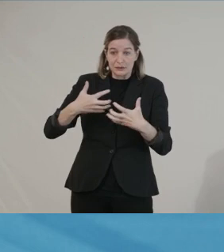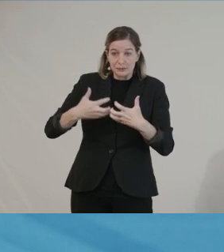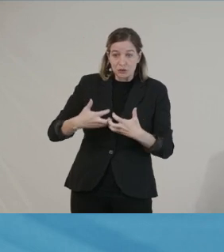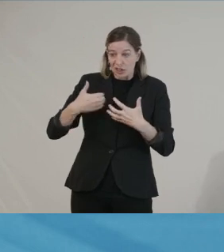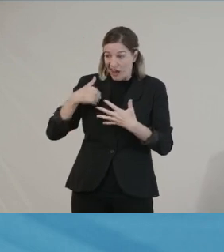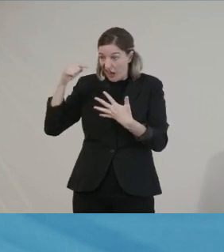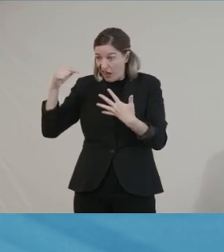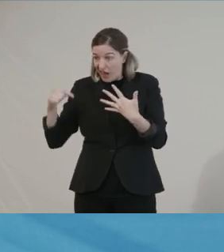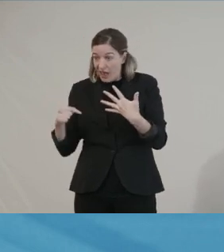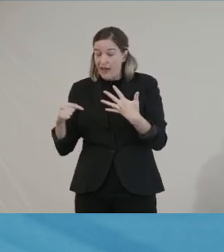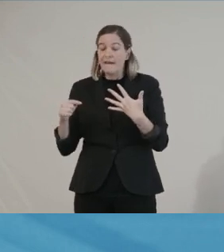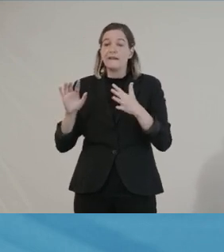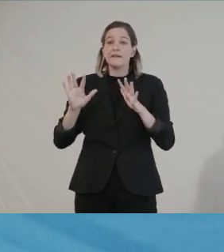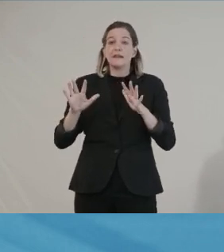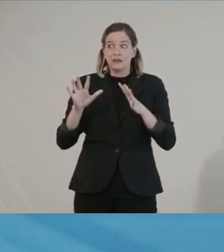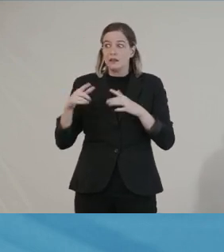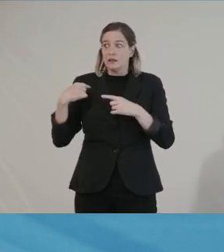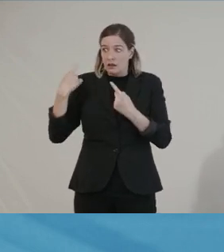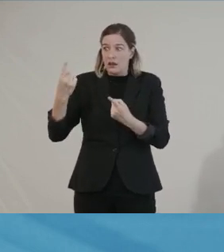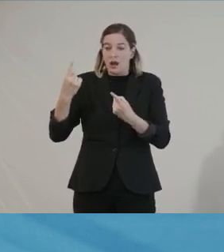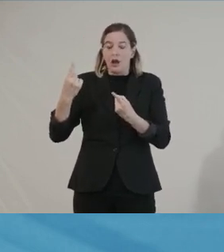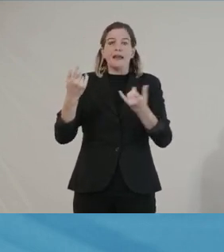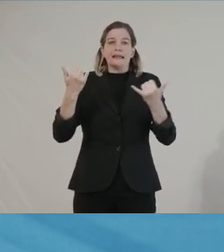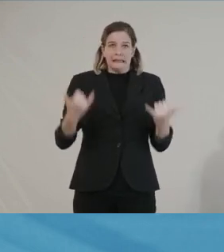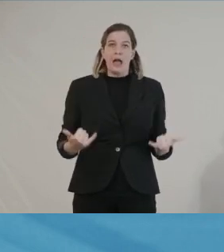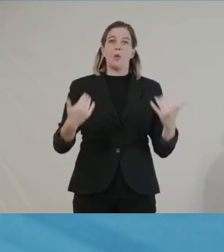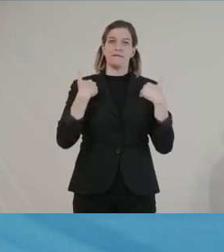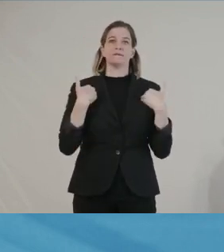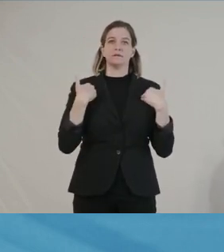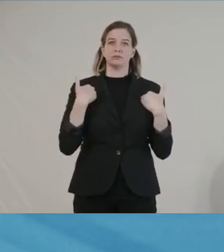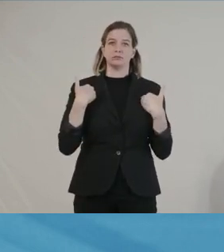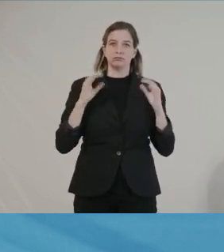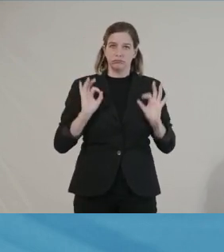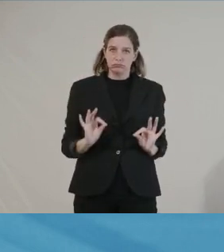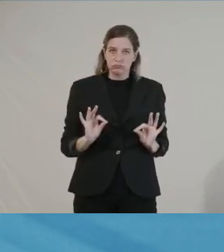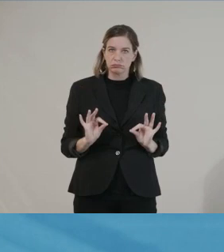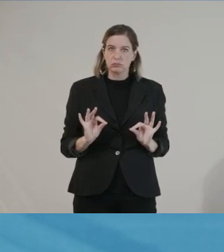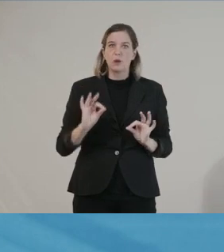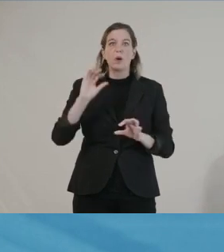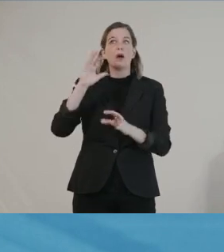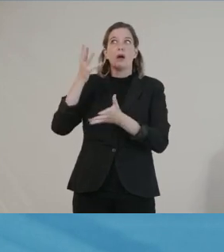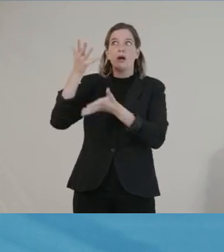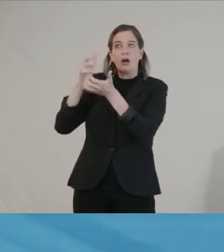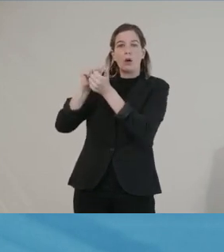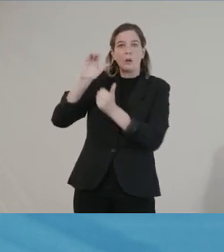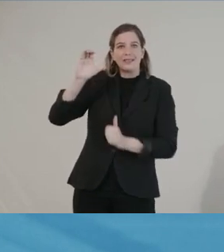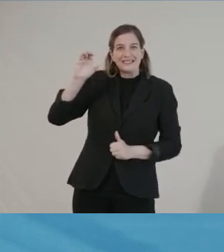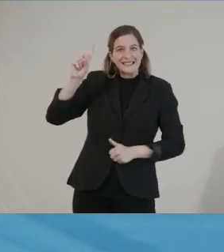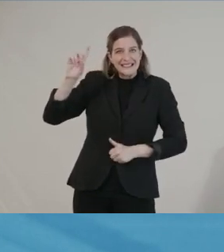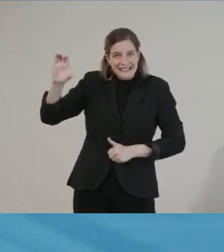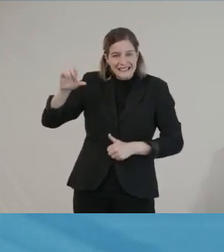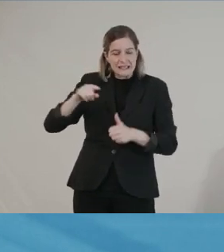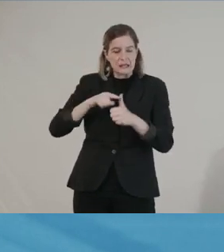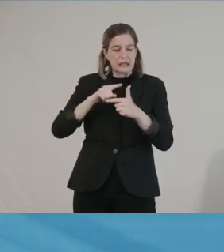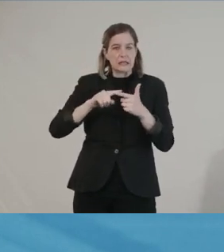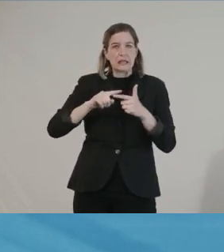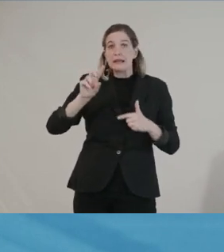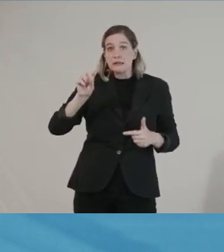to work with the CDC and their guidance with, Dr. Christ as my right hand on the public